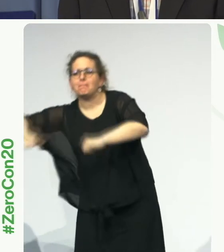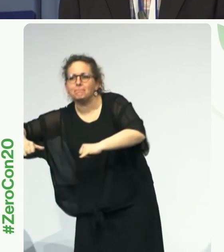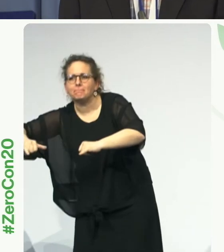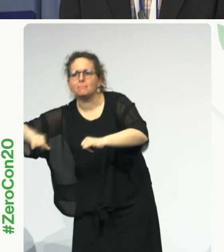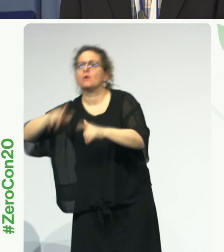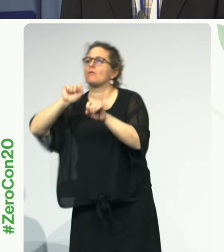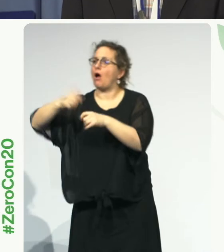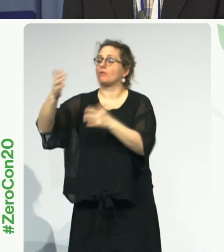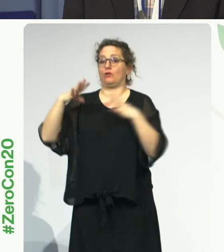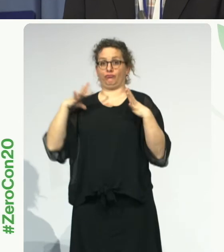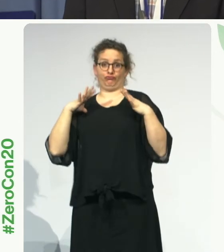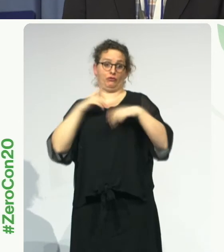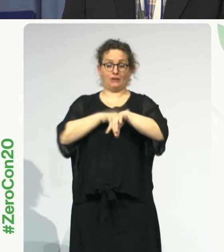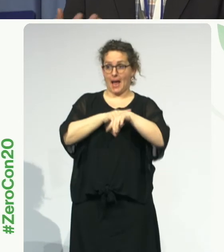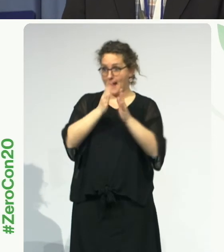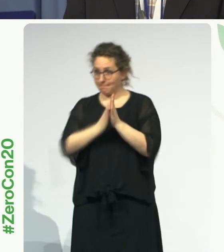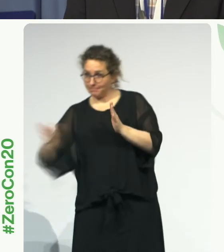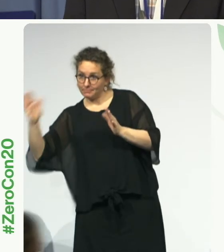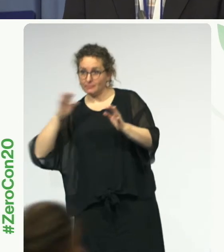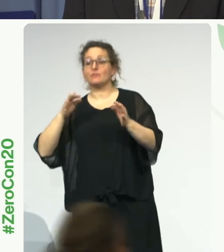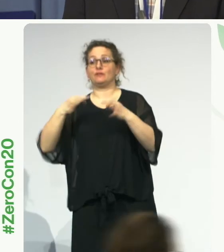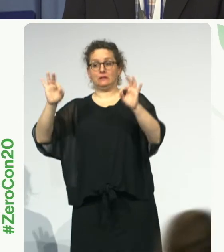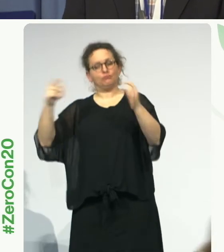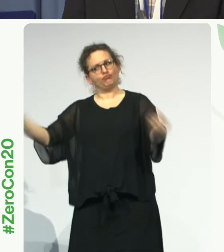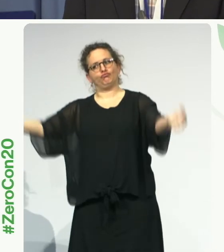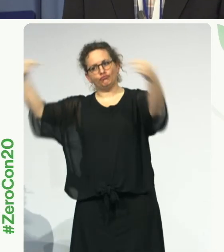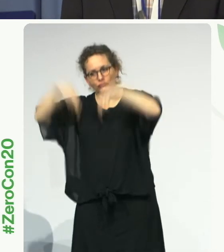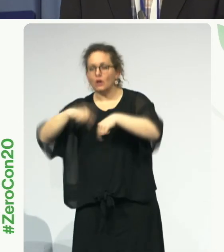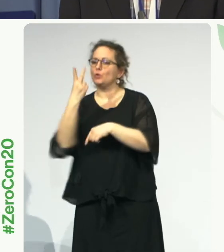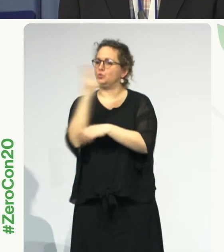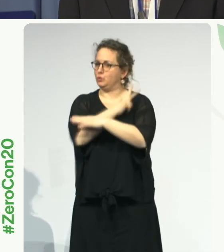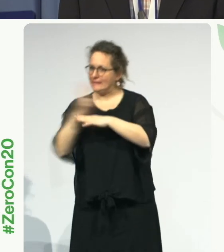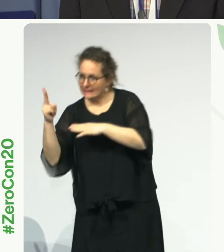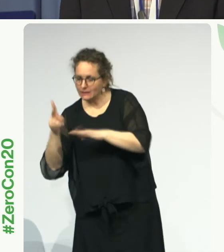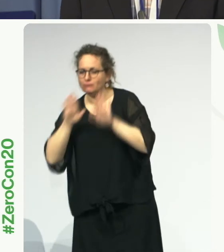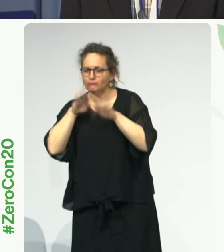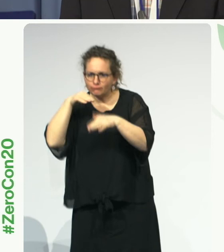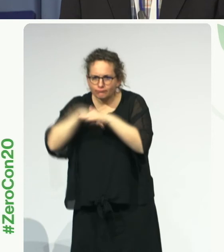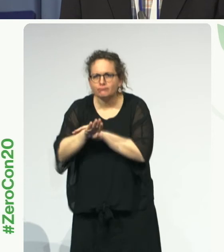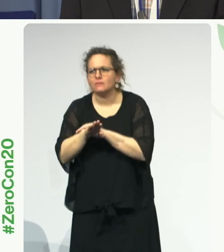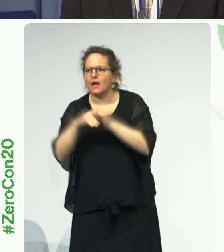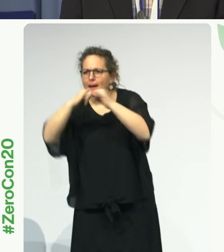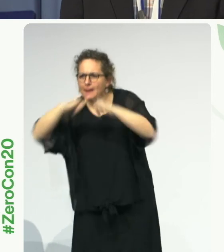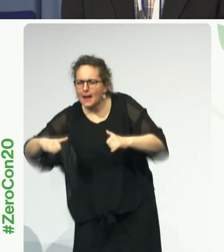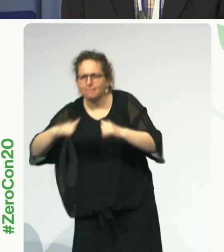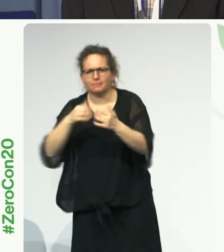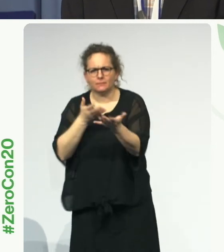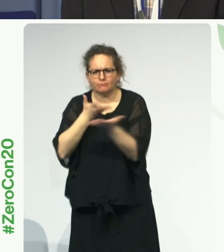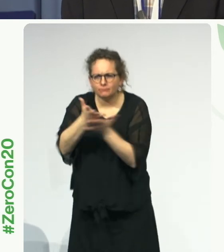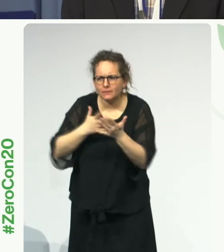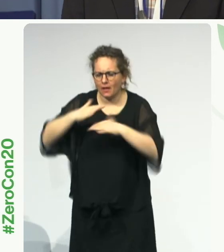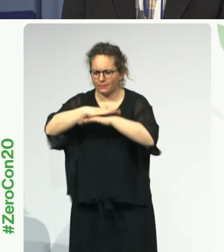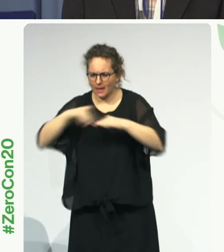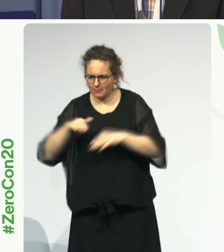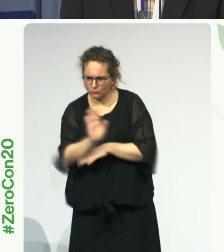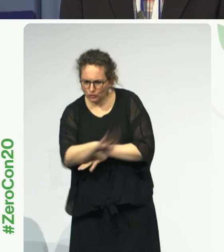during holiday time. At these 2 weeks camps, our therapists provide a lot of intensive care to the children.